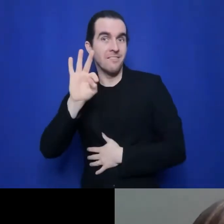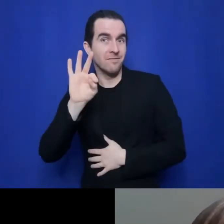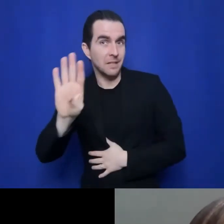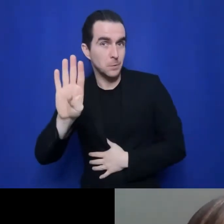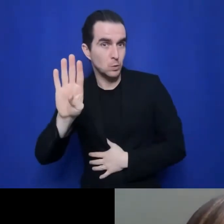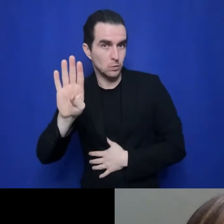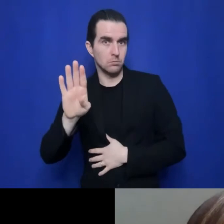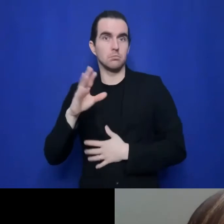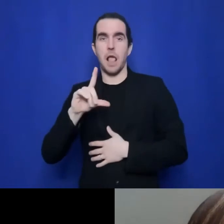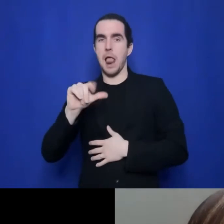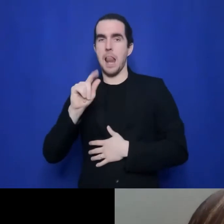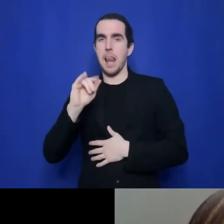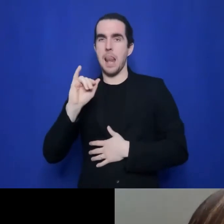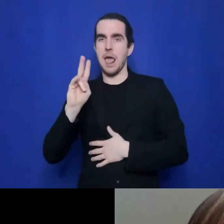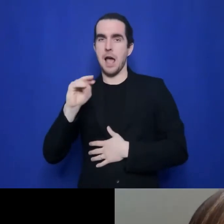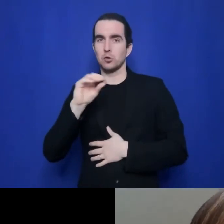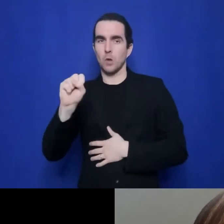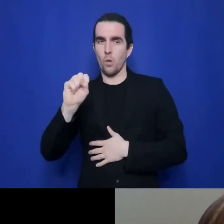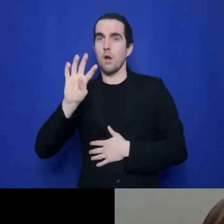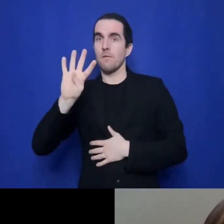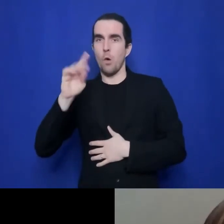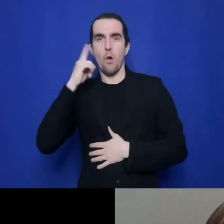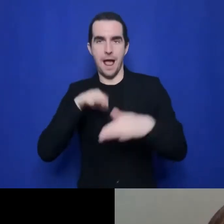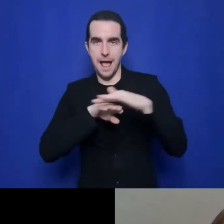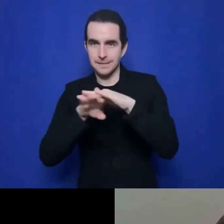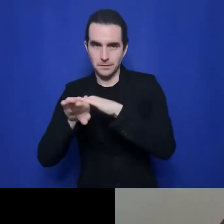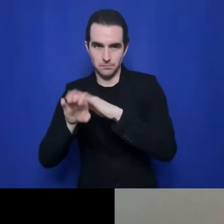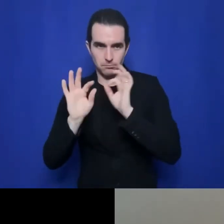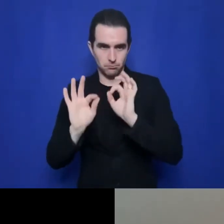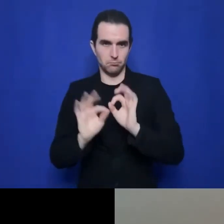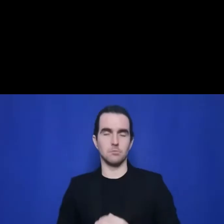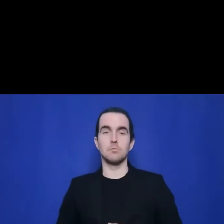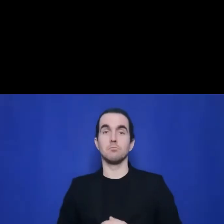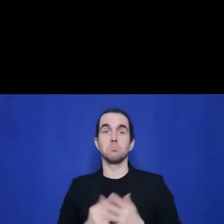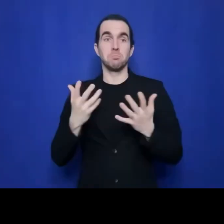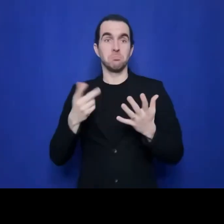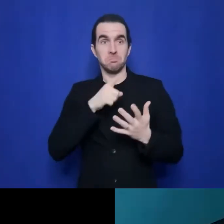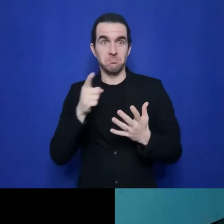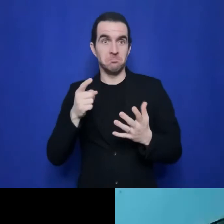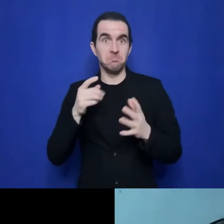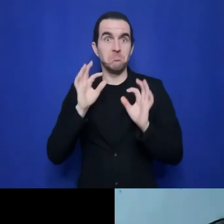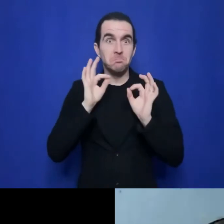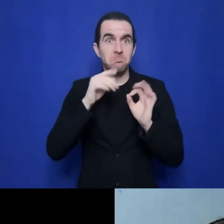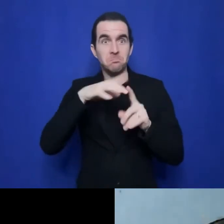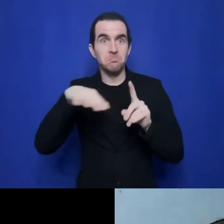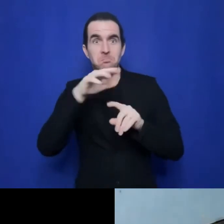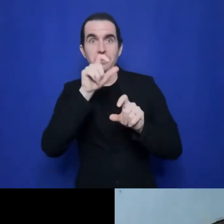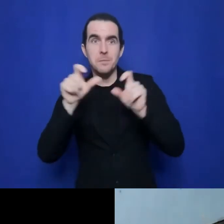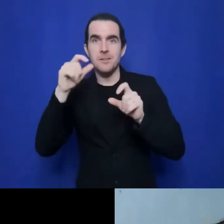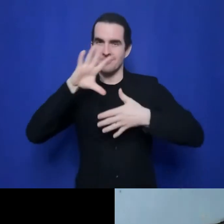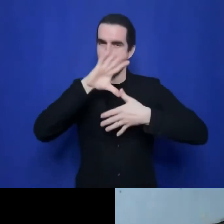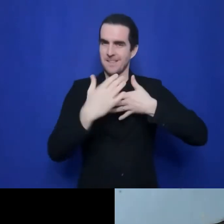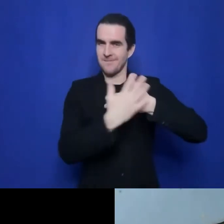we host every month. With that, that is all I have for you today. I thank you again for